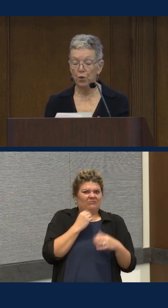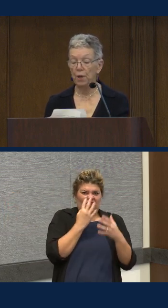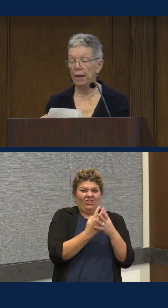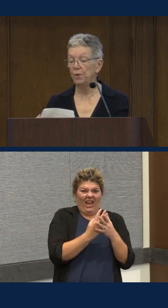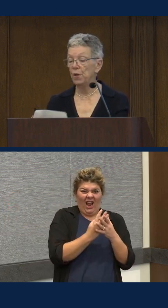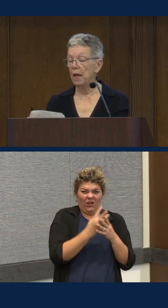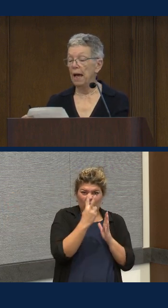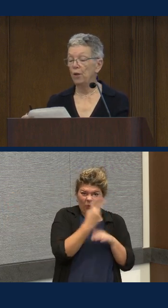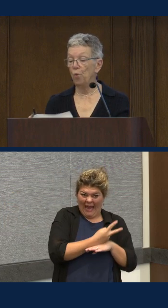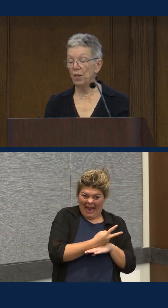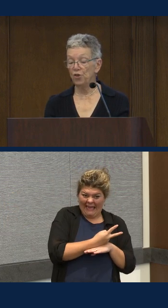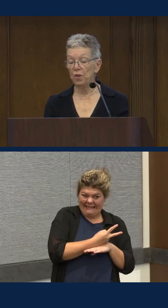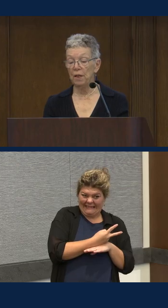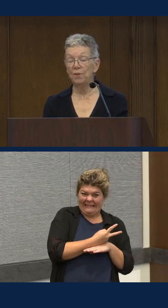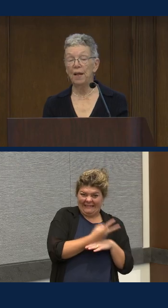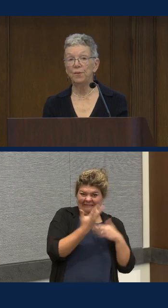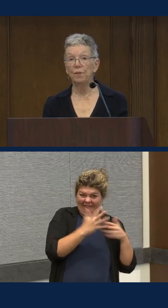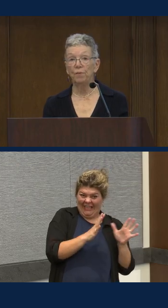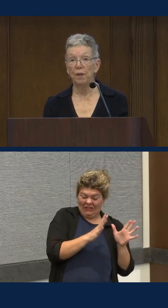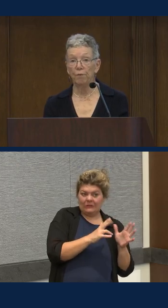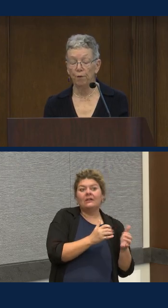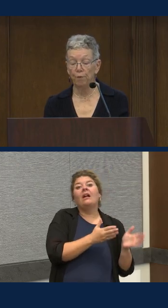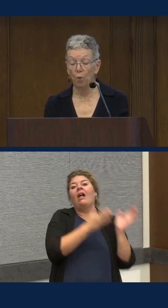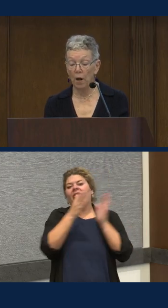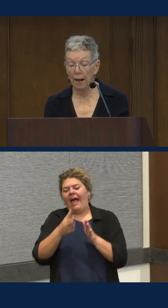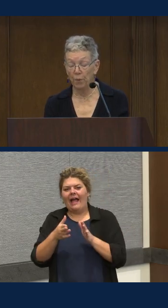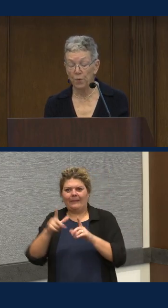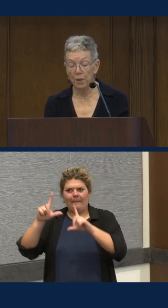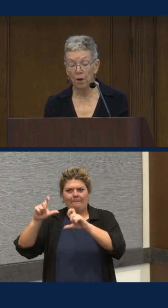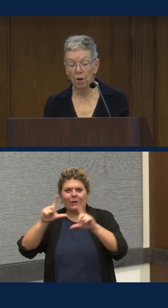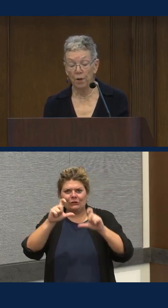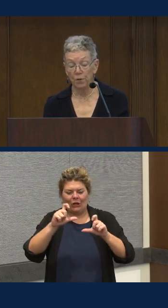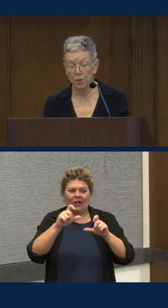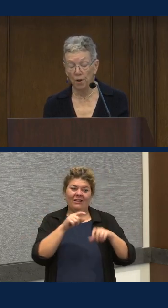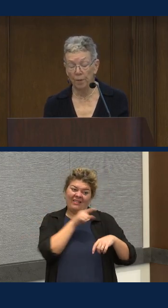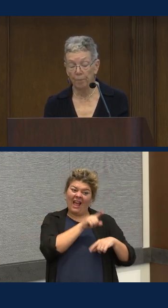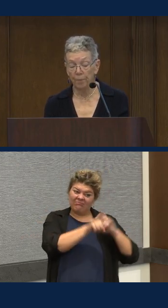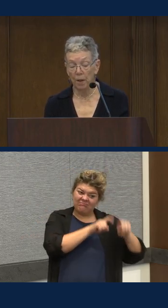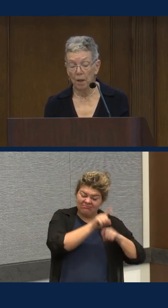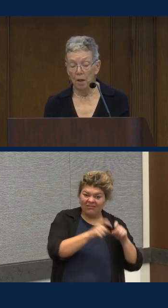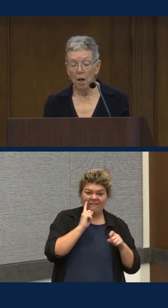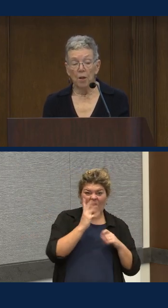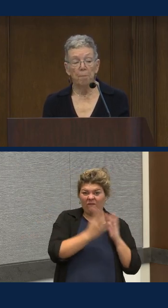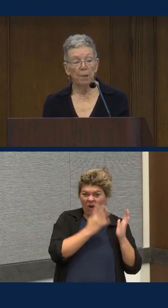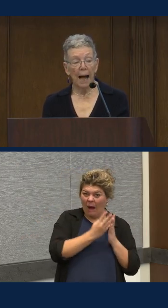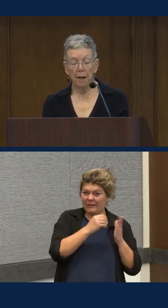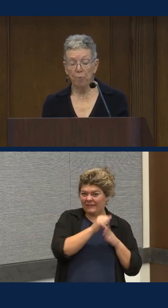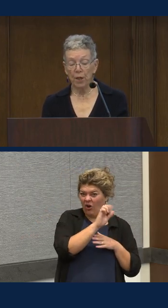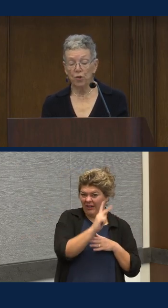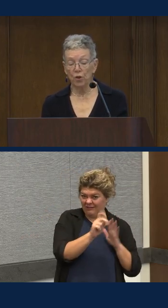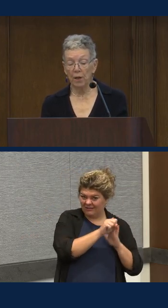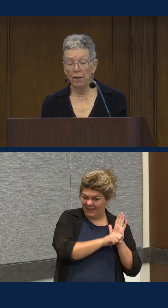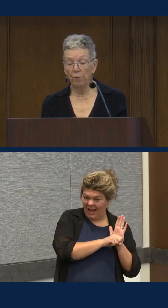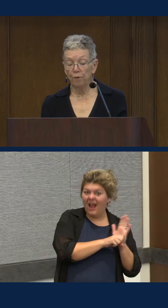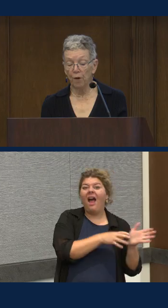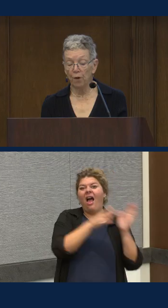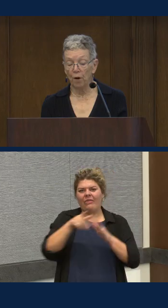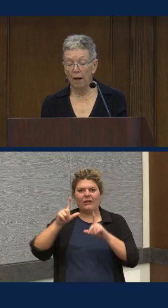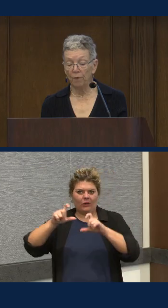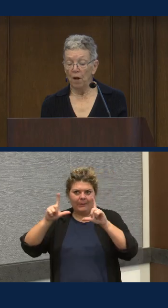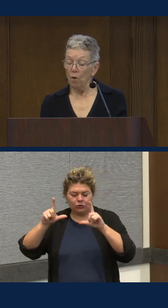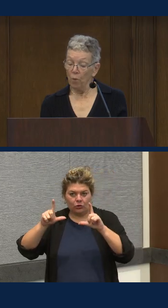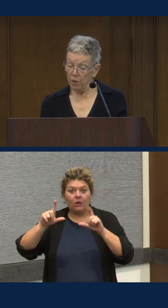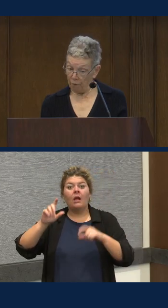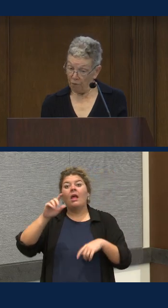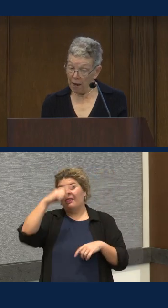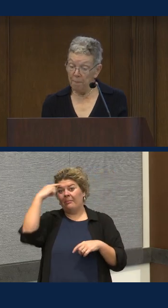for 2 days and questioned intensively for 4 hours in Arkansas. The black preacher in the